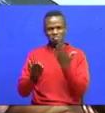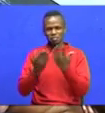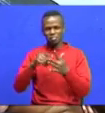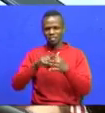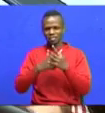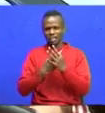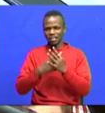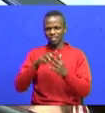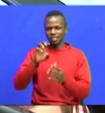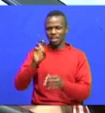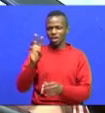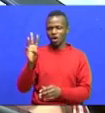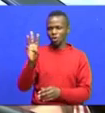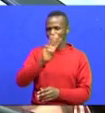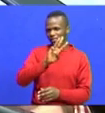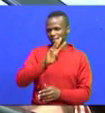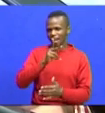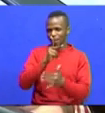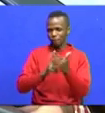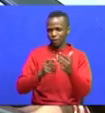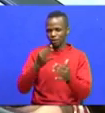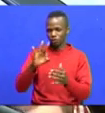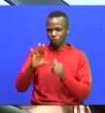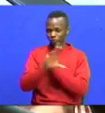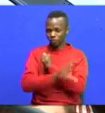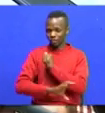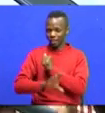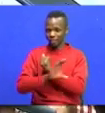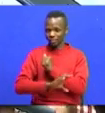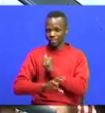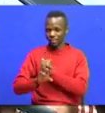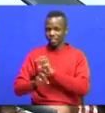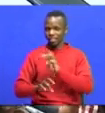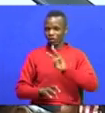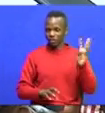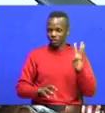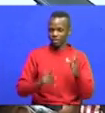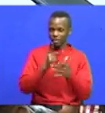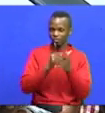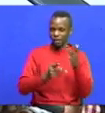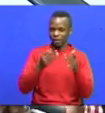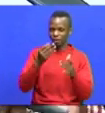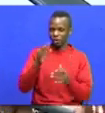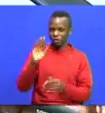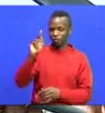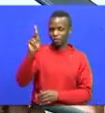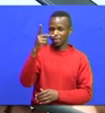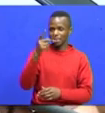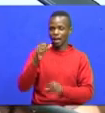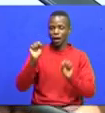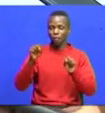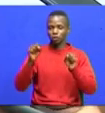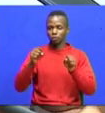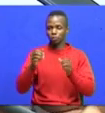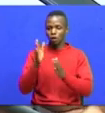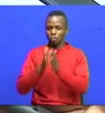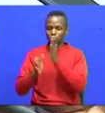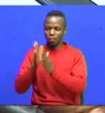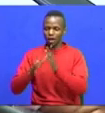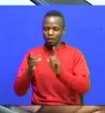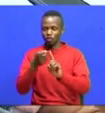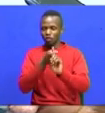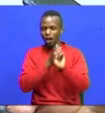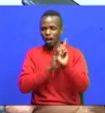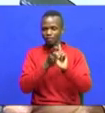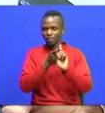country. And basically, we know that western part of Kenya is harvesting season, so we should be prepared for post-harvest losses, especially in